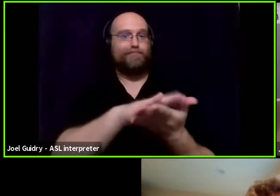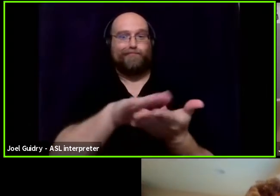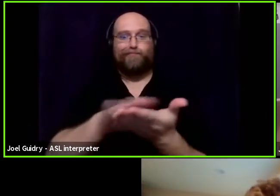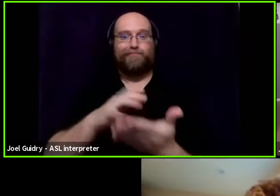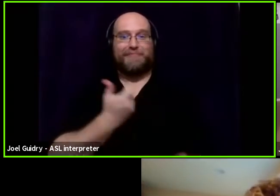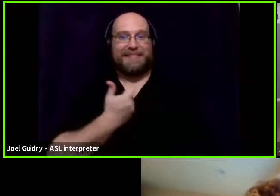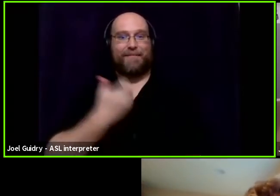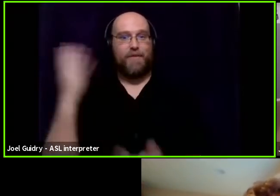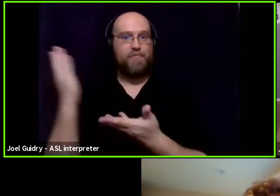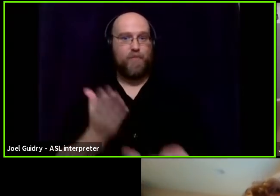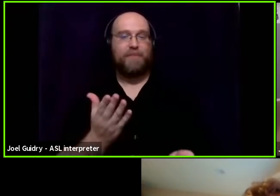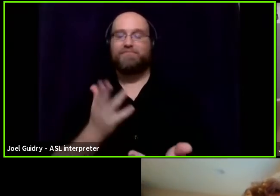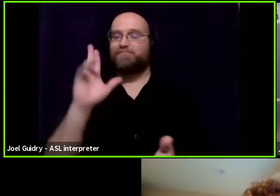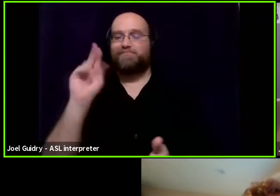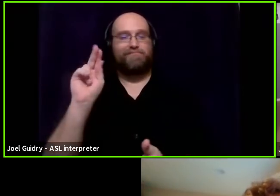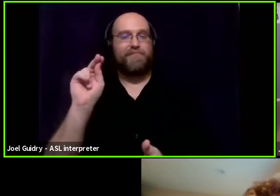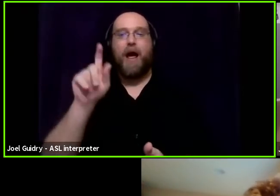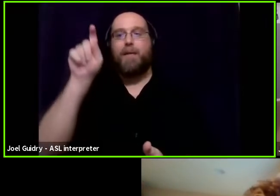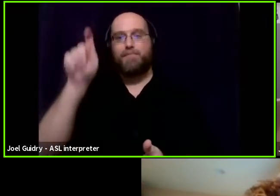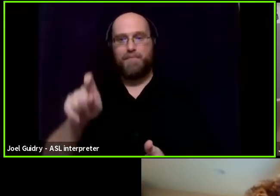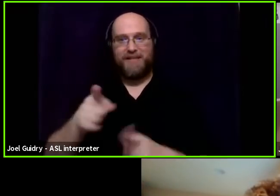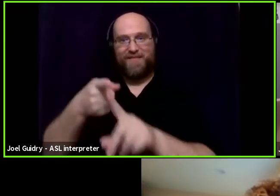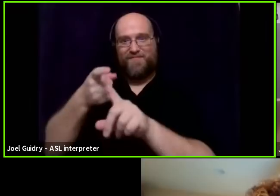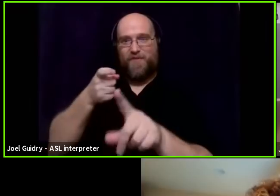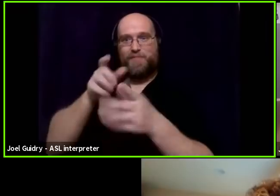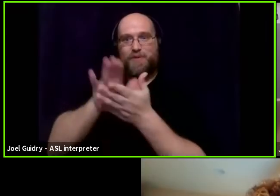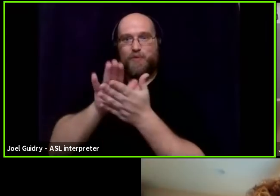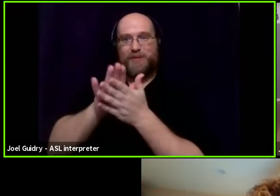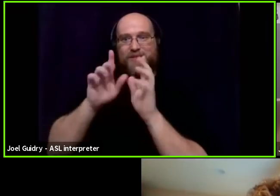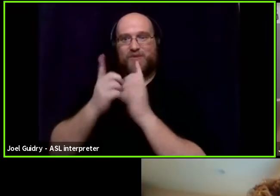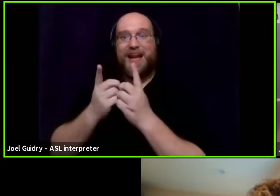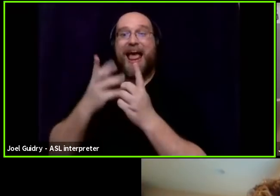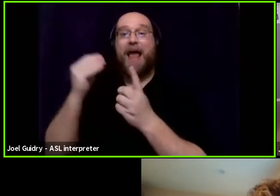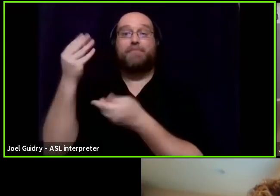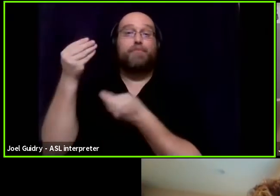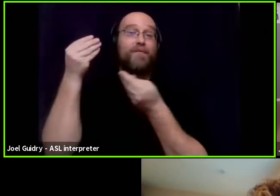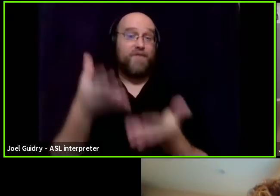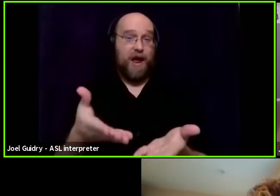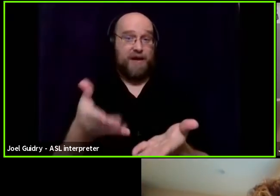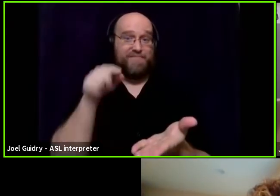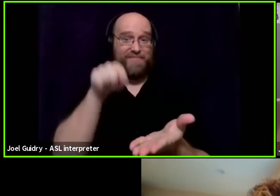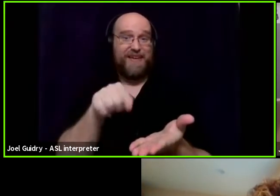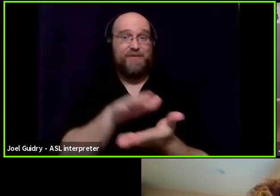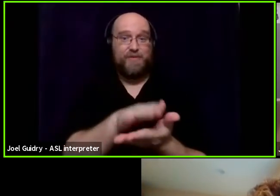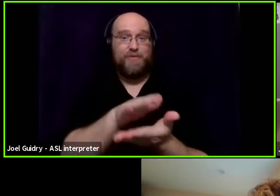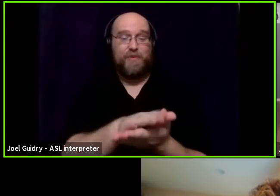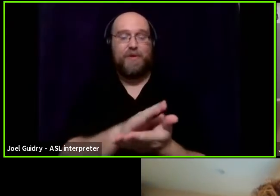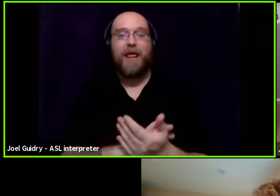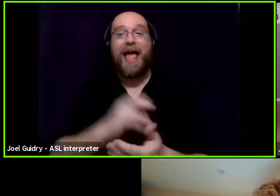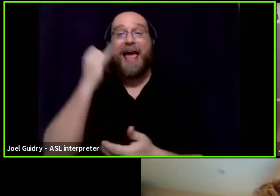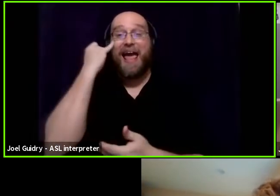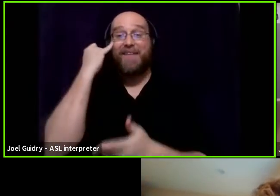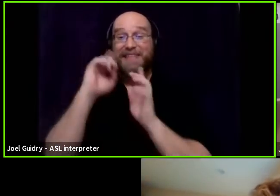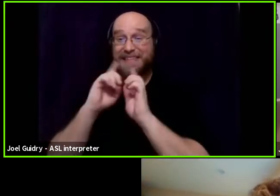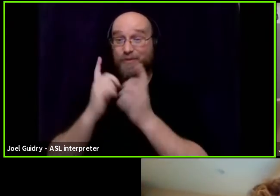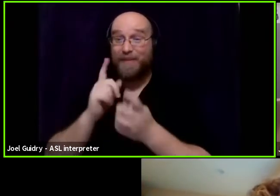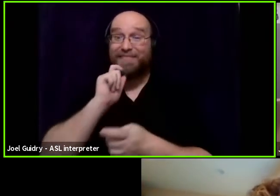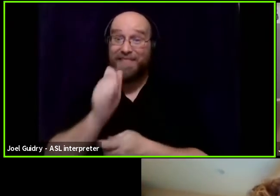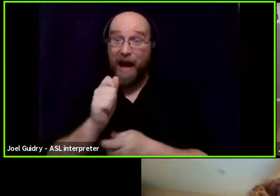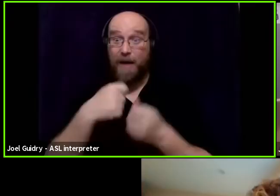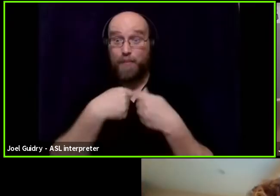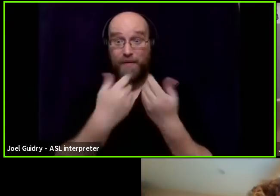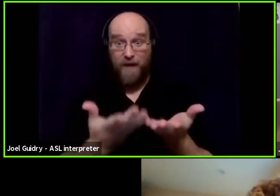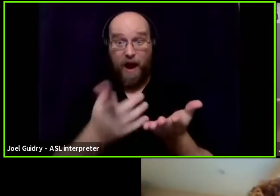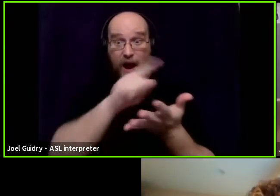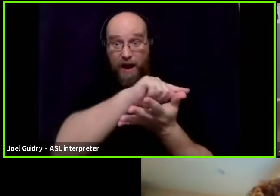school district and be there. If those things are not being provided, that would